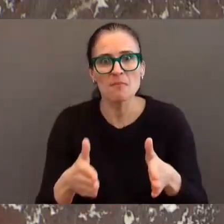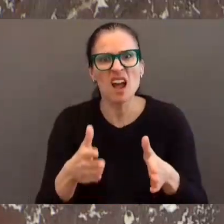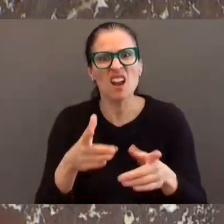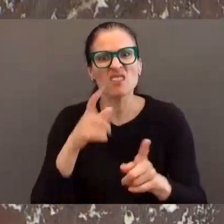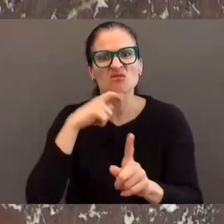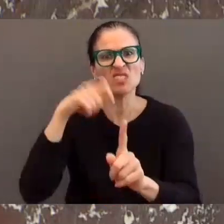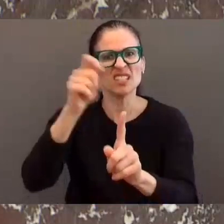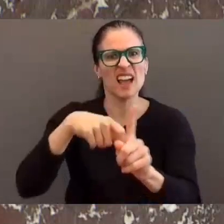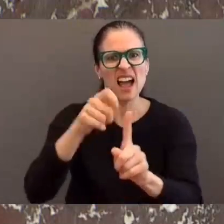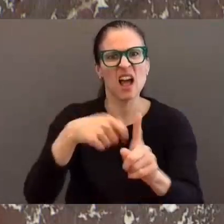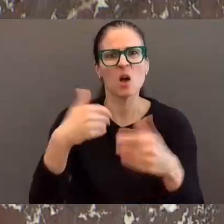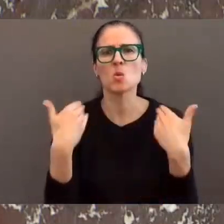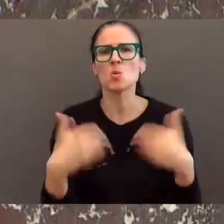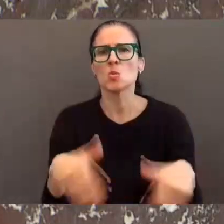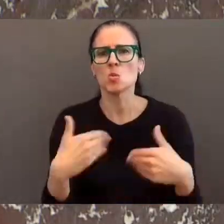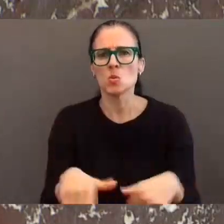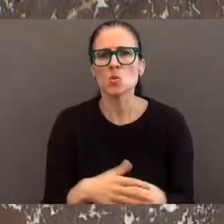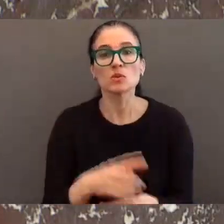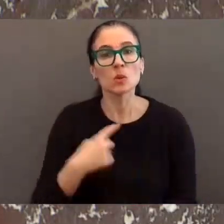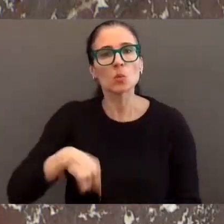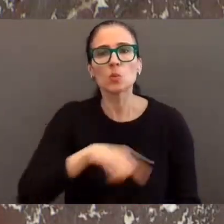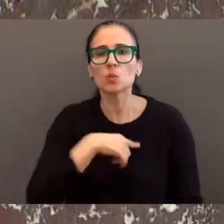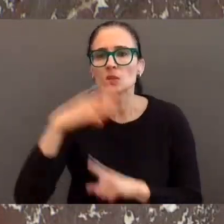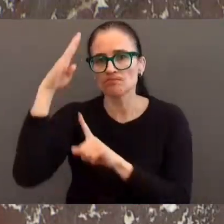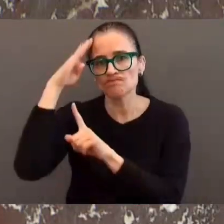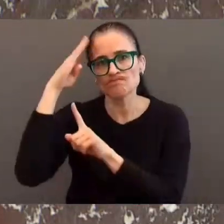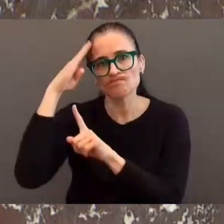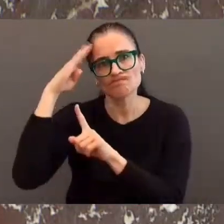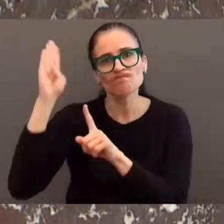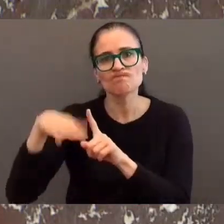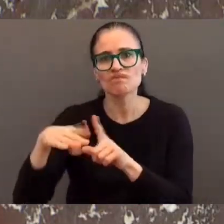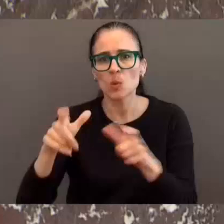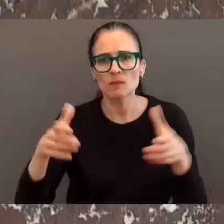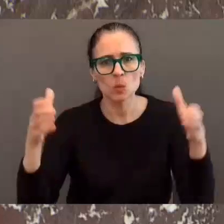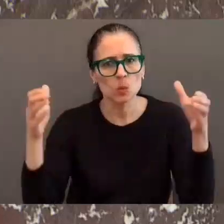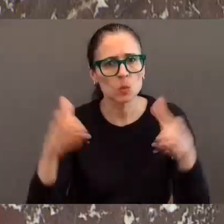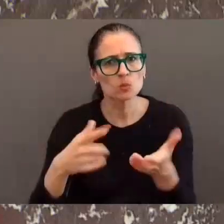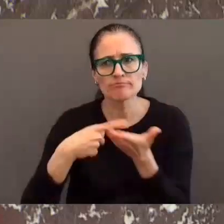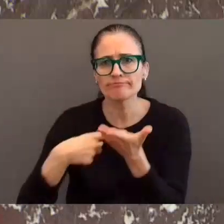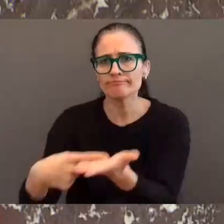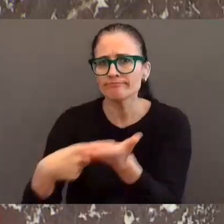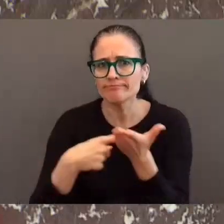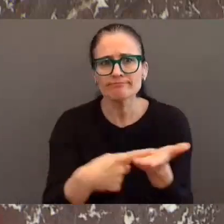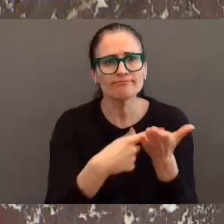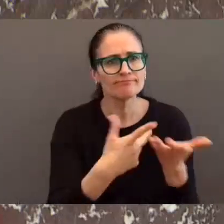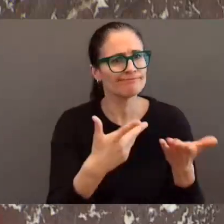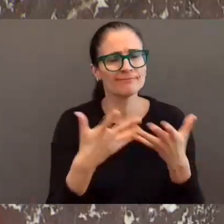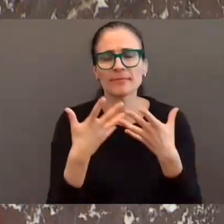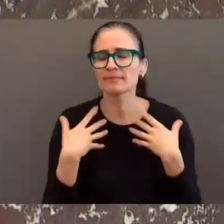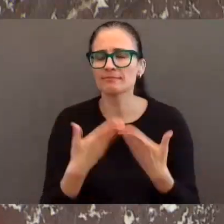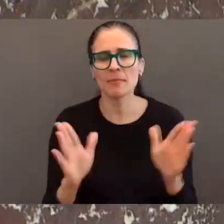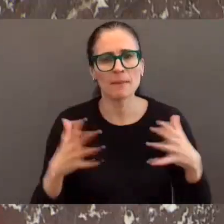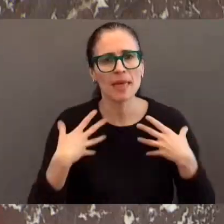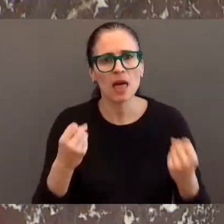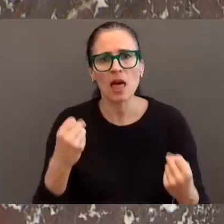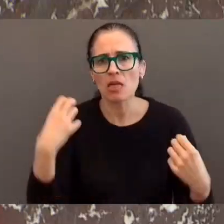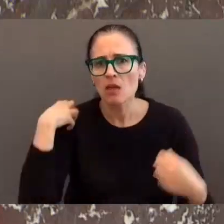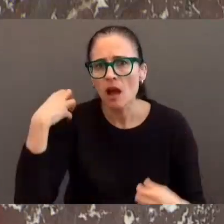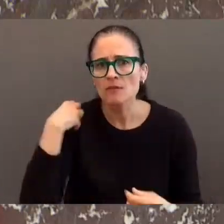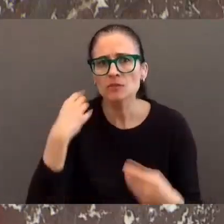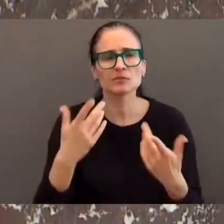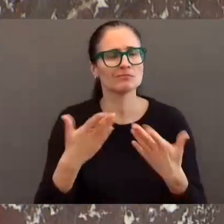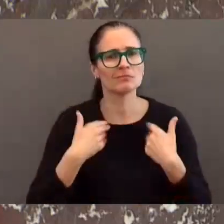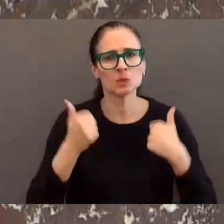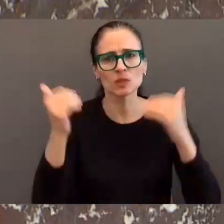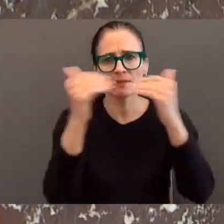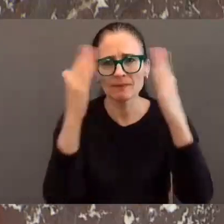government officials, all of our not-for-profit partners meet monthly to talk about what we can do to address the challenges that every individual is facing in that community.